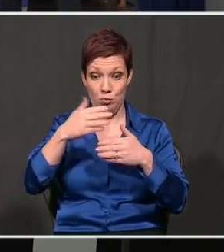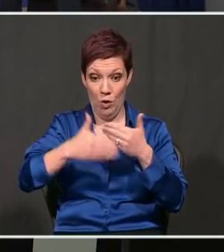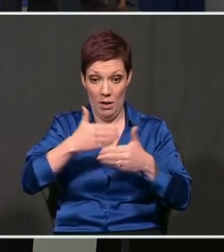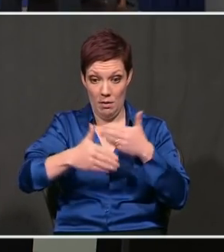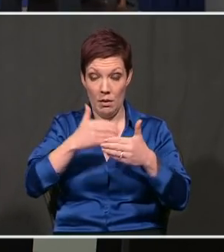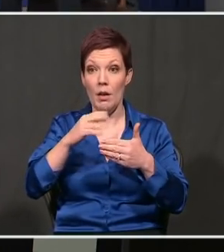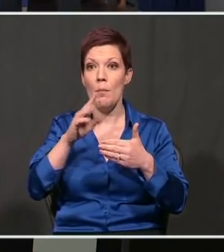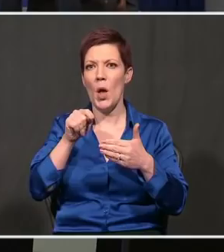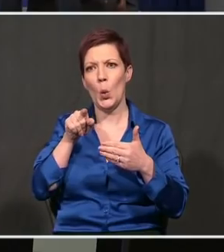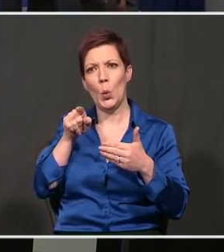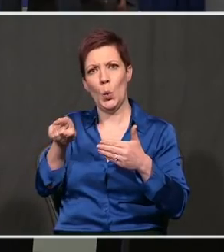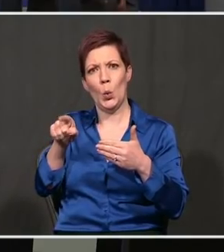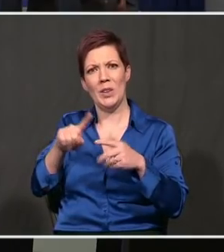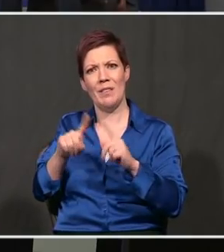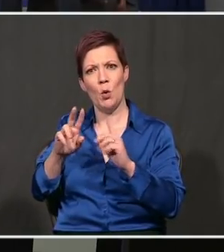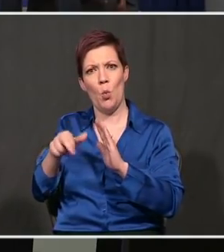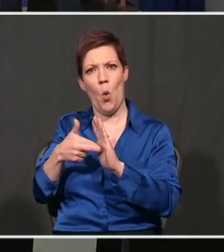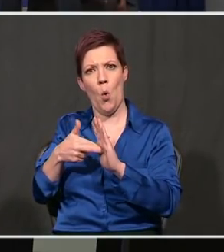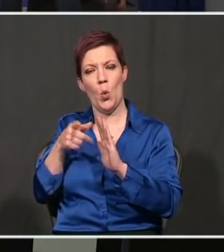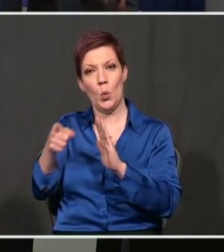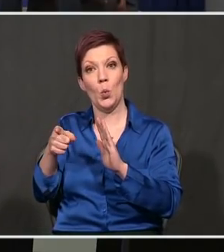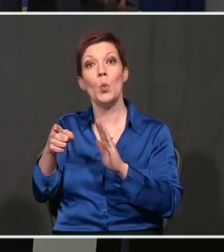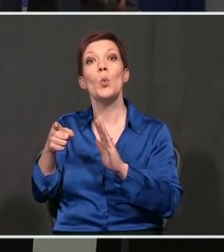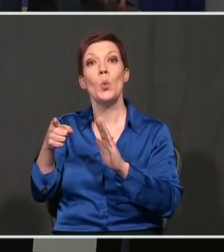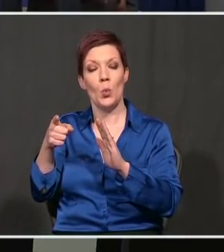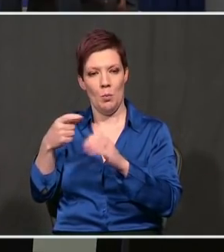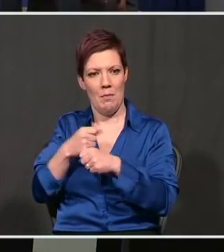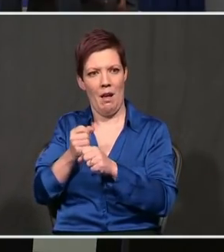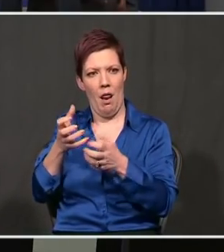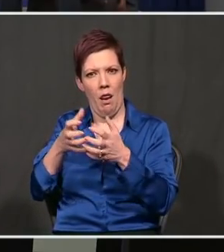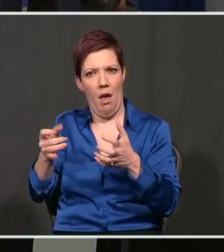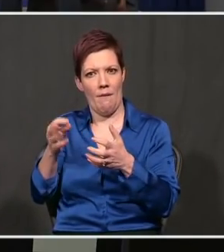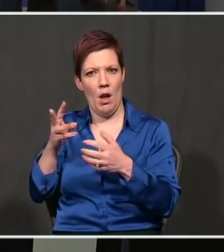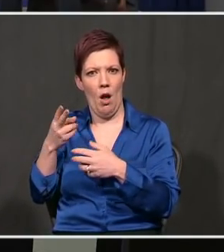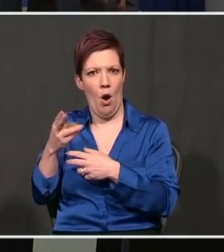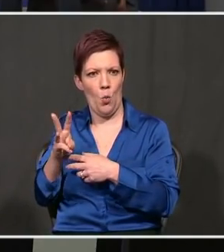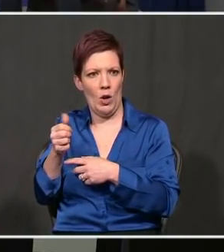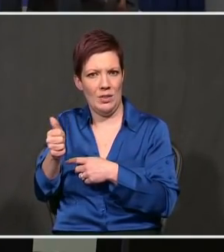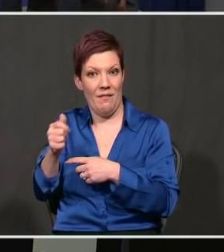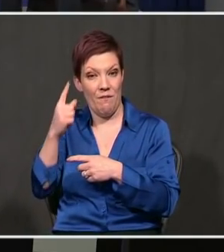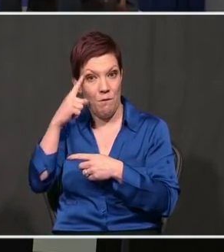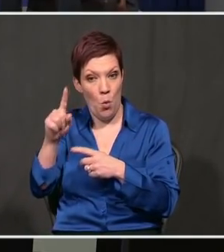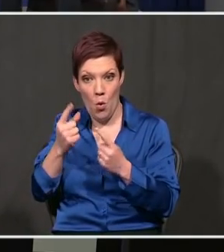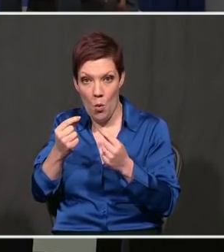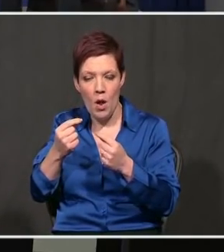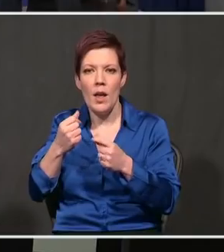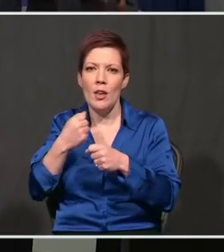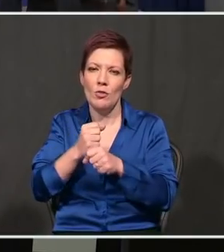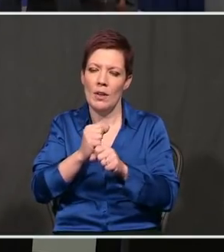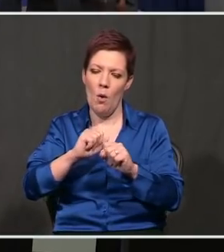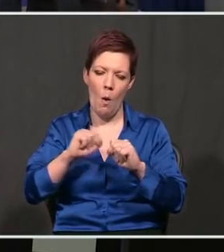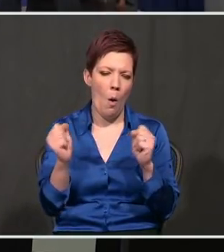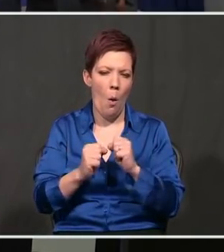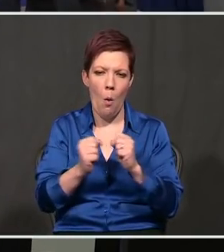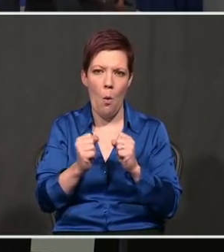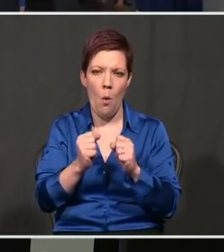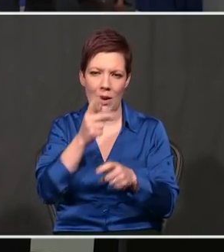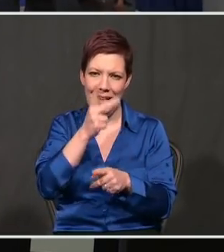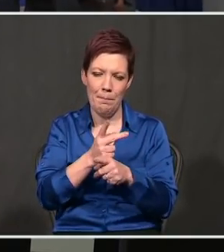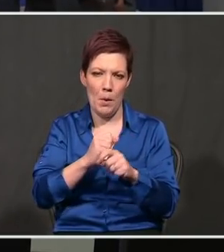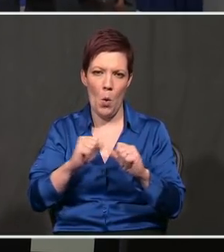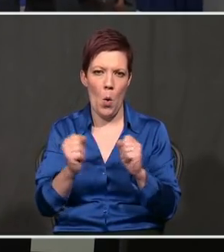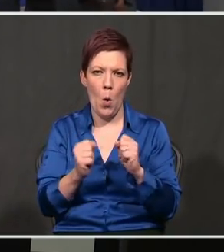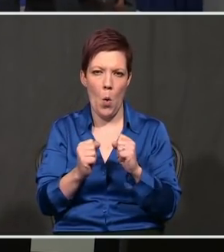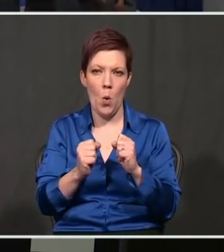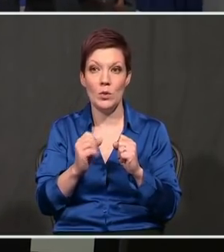of the hardware to keep stuff really cold. So why don't you talk to us about your ultra-low temperature solutions and some of the devices